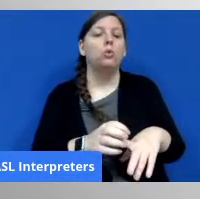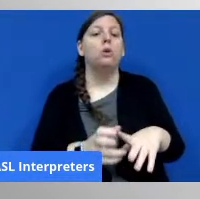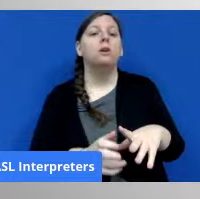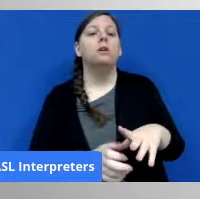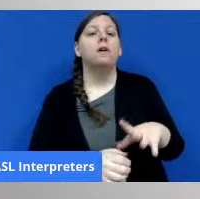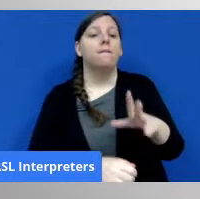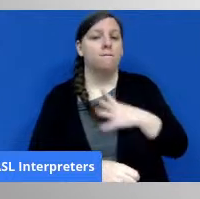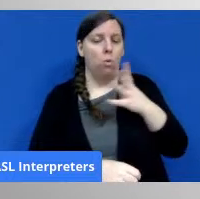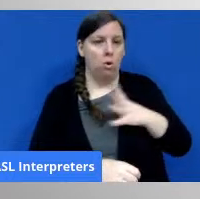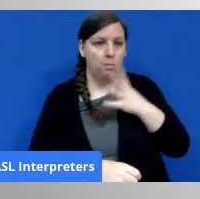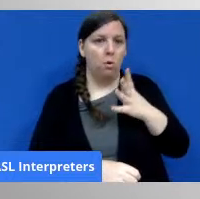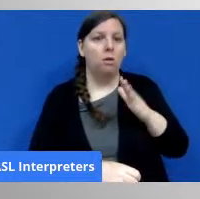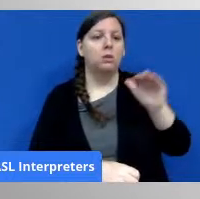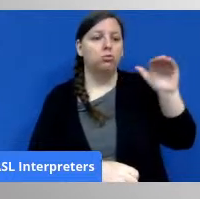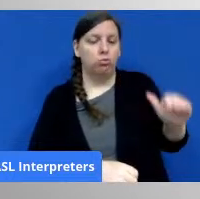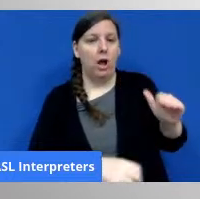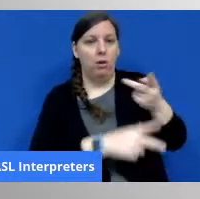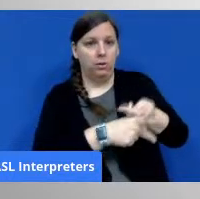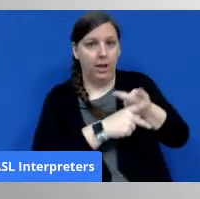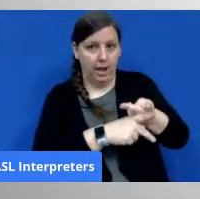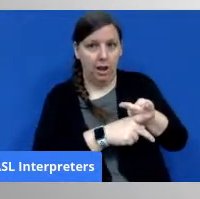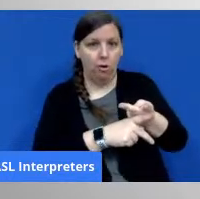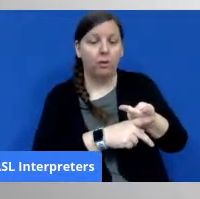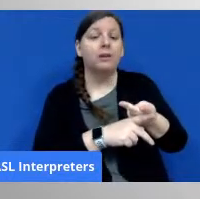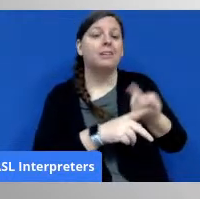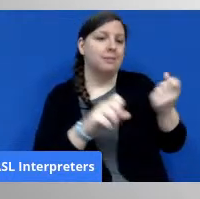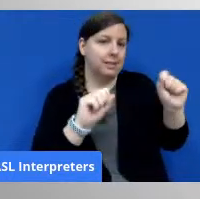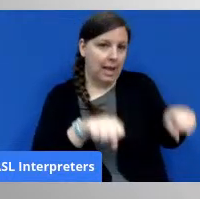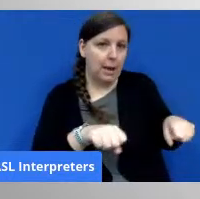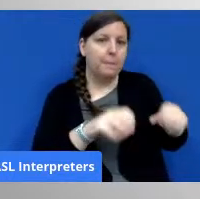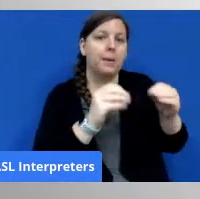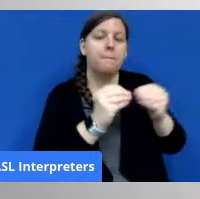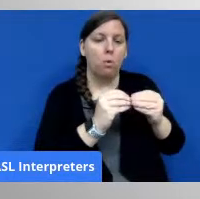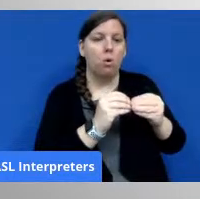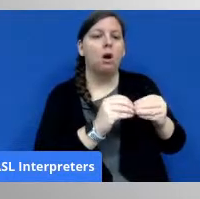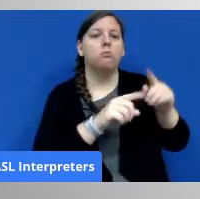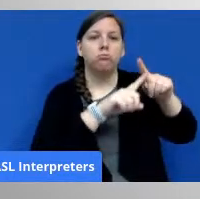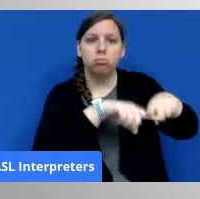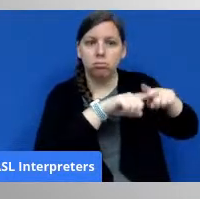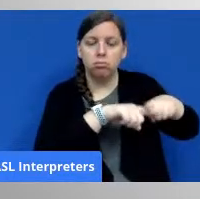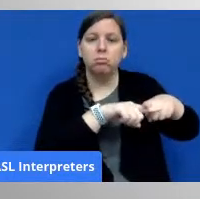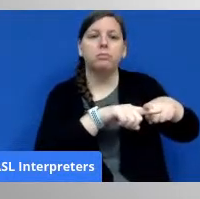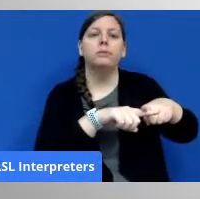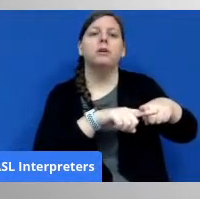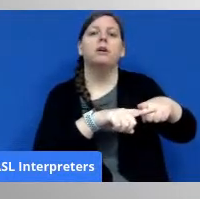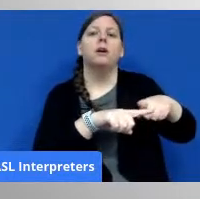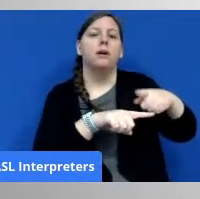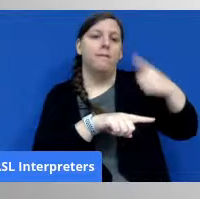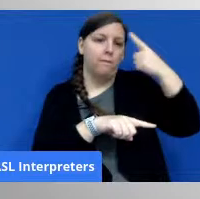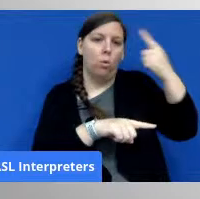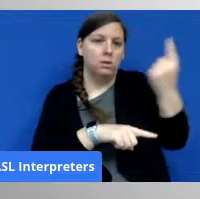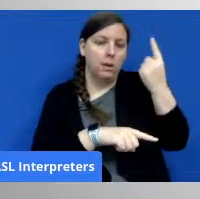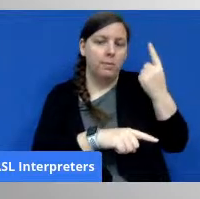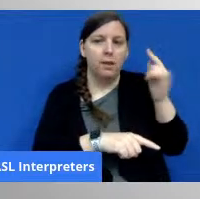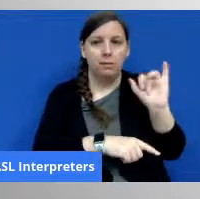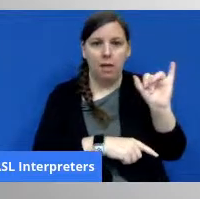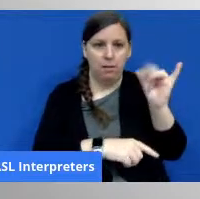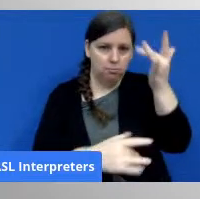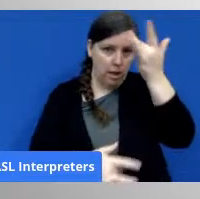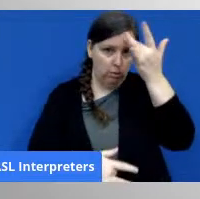lot of cases can just be more reliable because of something like illness, for example. Keep going.